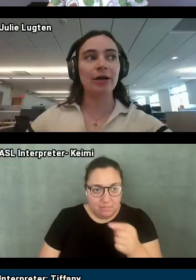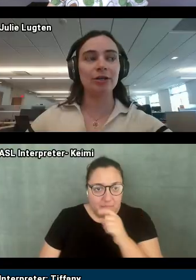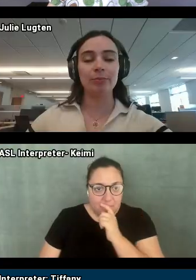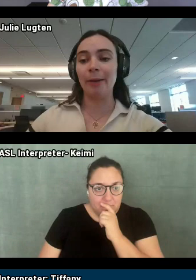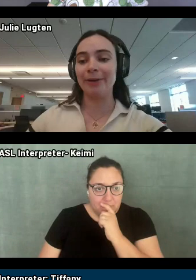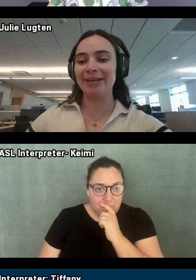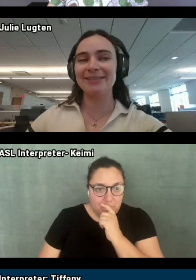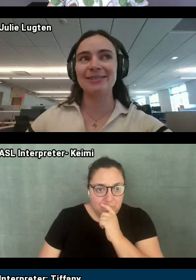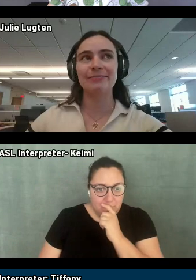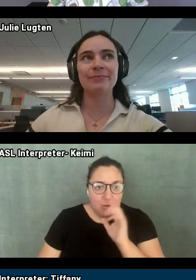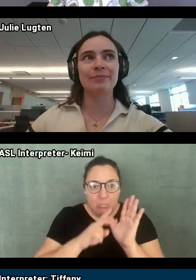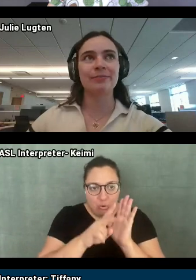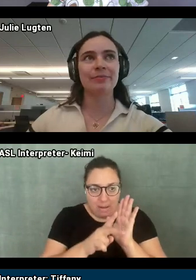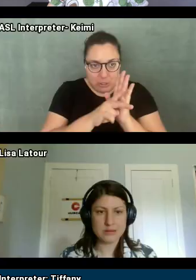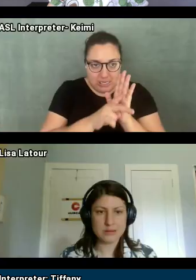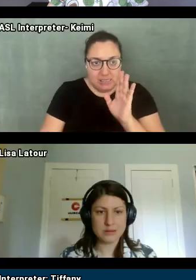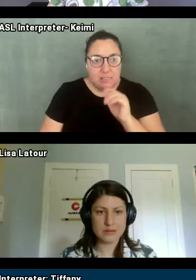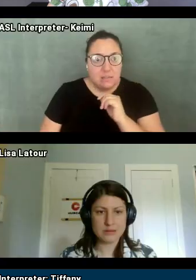and go under properties,